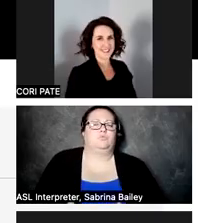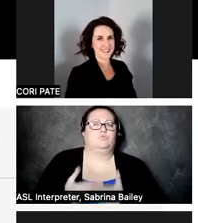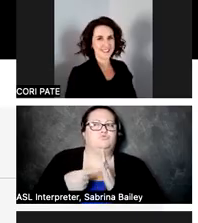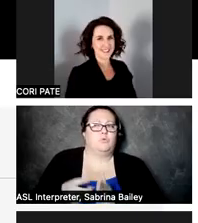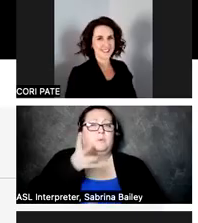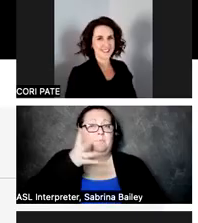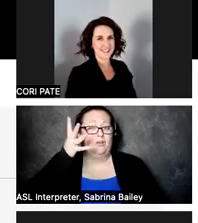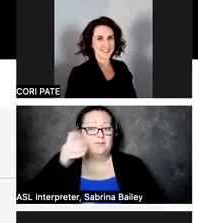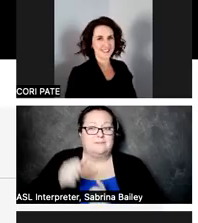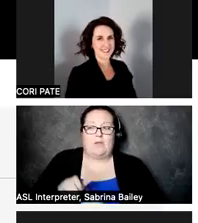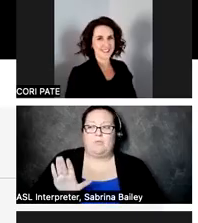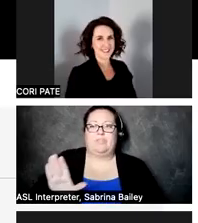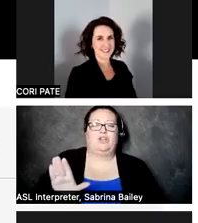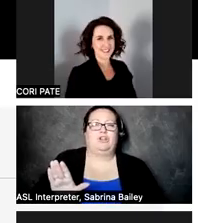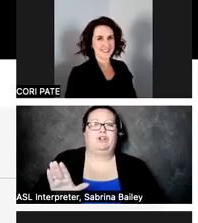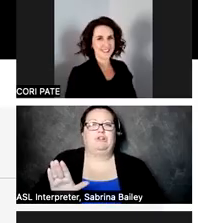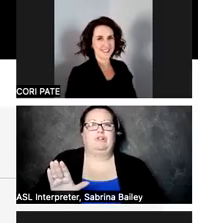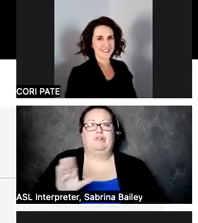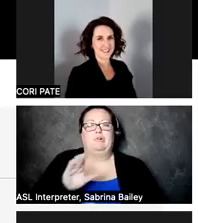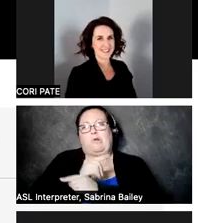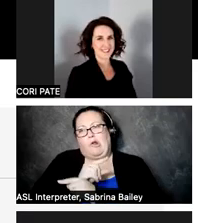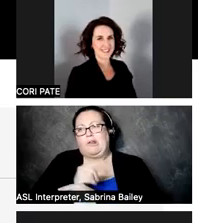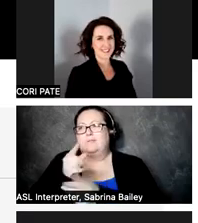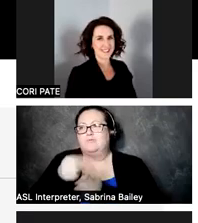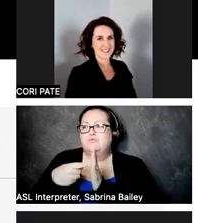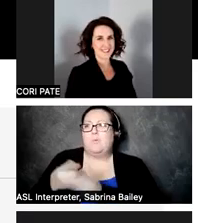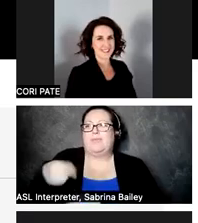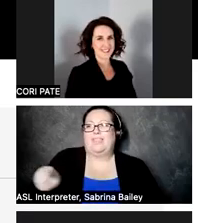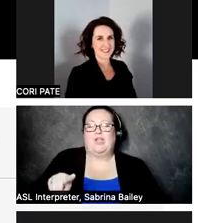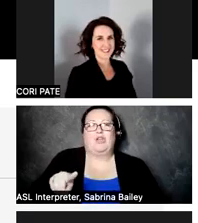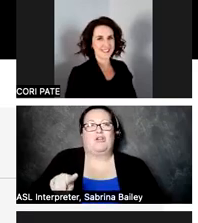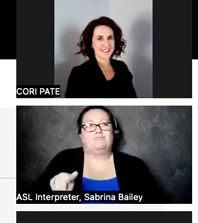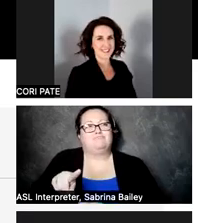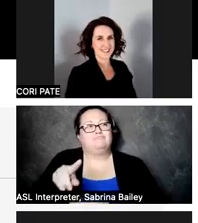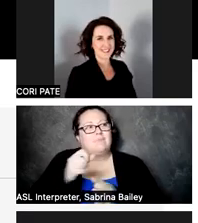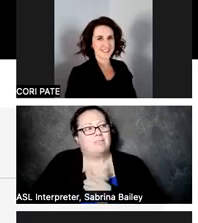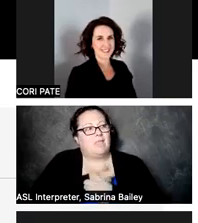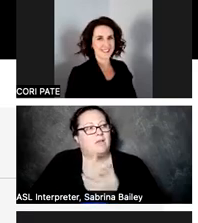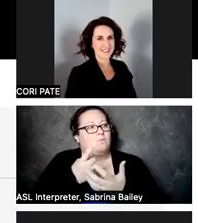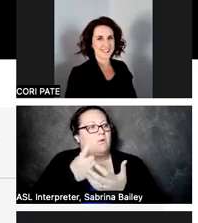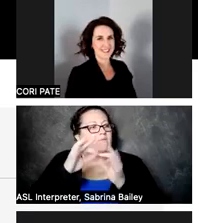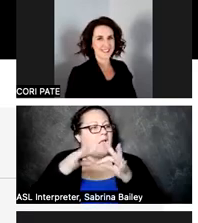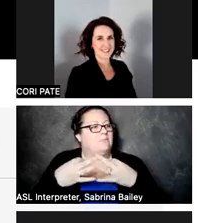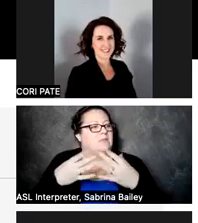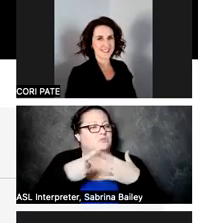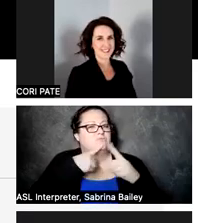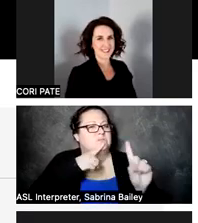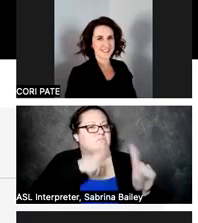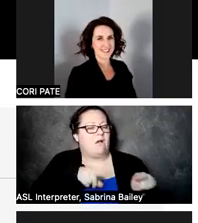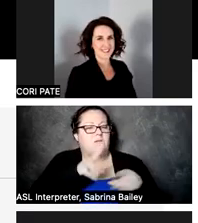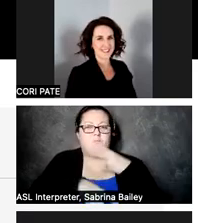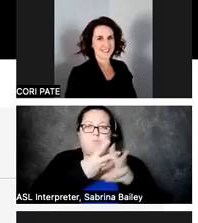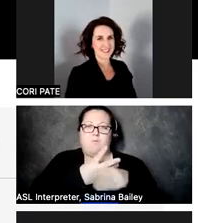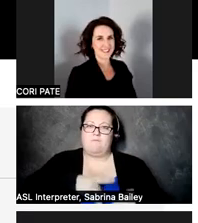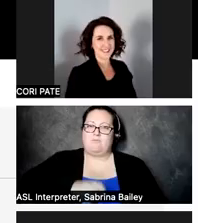their or guardians how their loved one is responding out in the world, and the pride that they feel in their